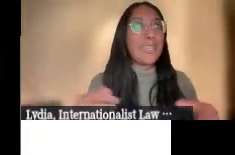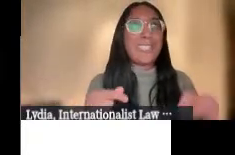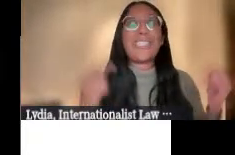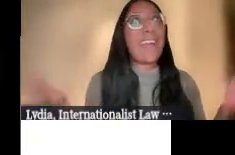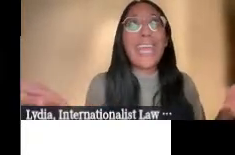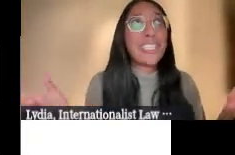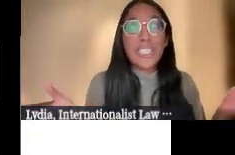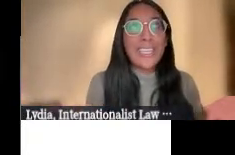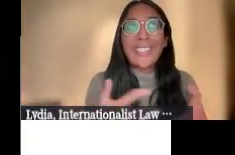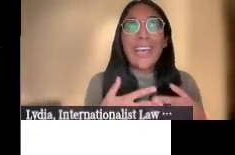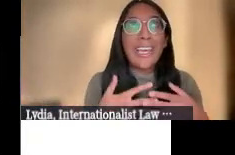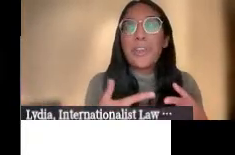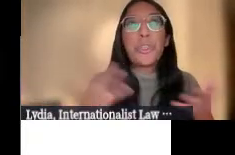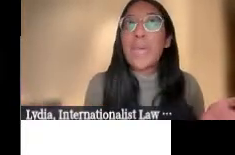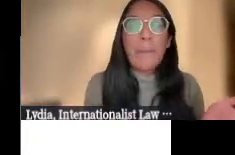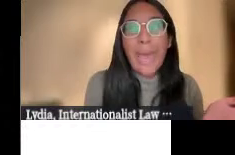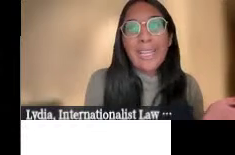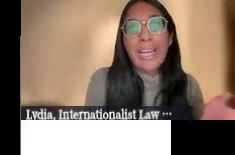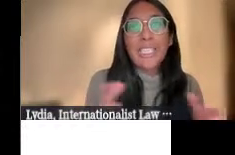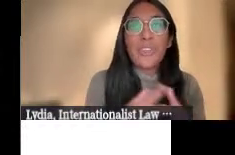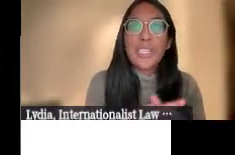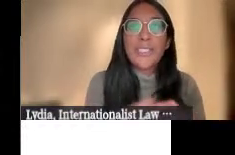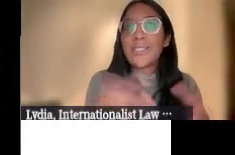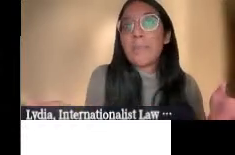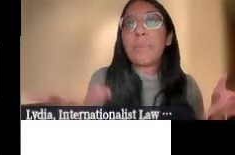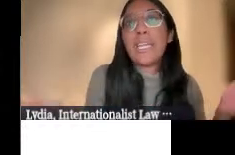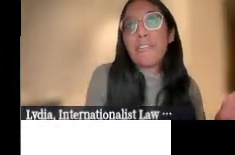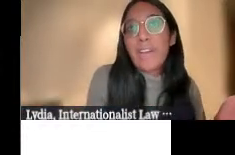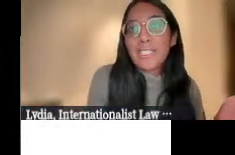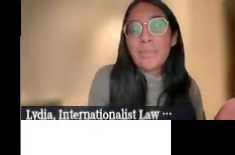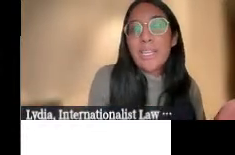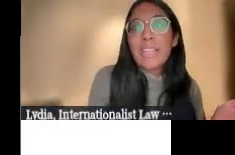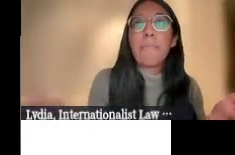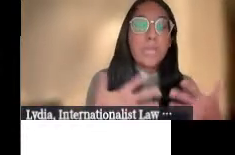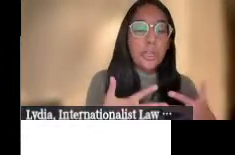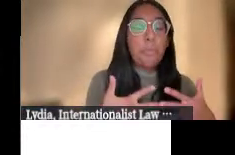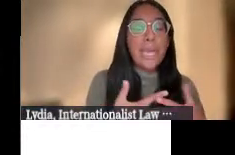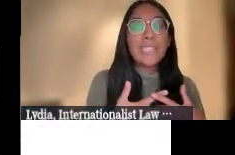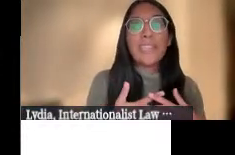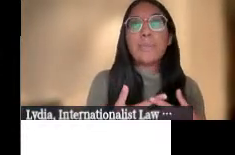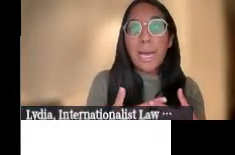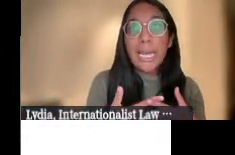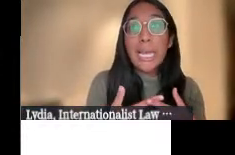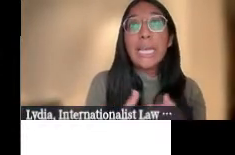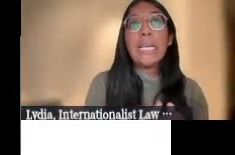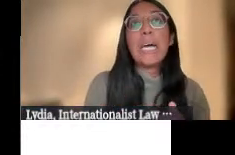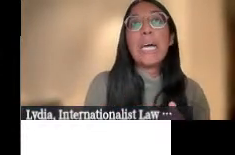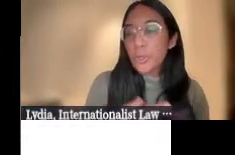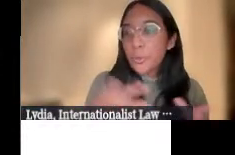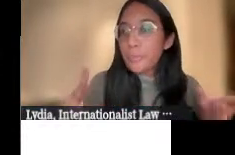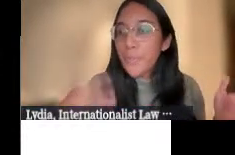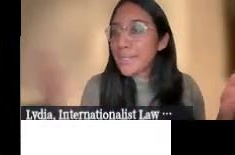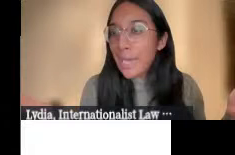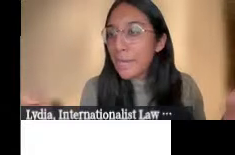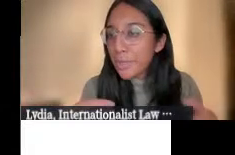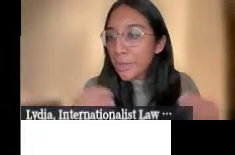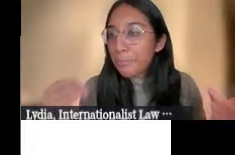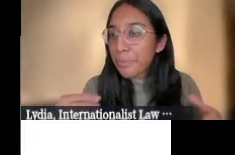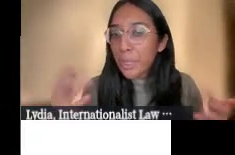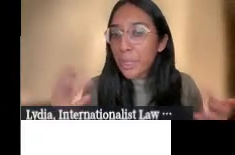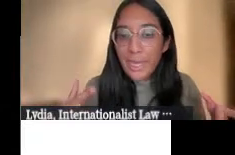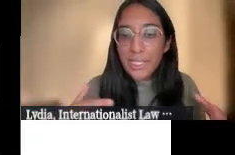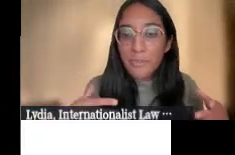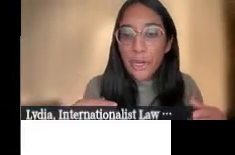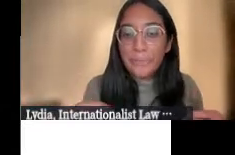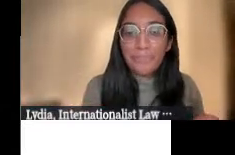other reasons, financially, they say, you can't penalize for this. This is simply an investment that, makes us money. So that's kind of